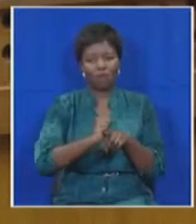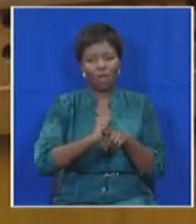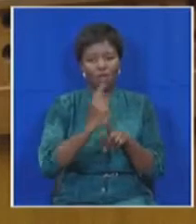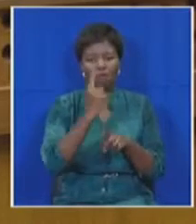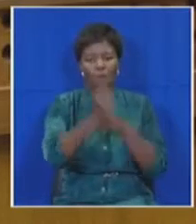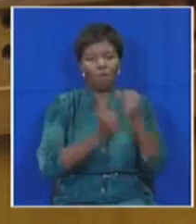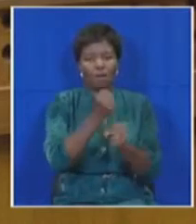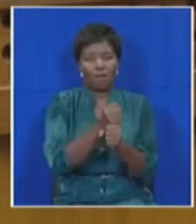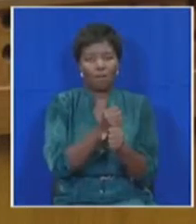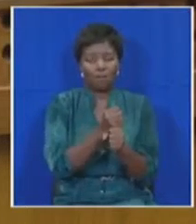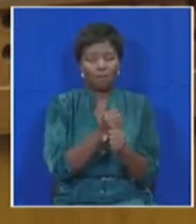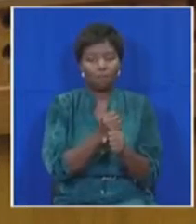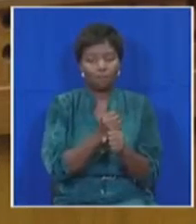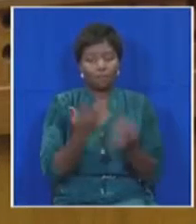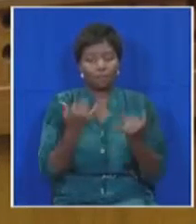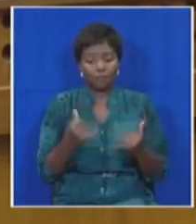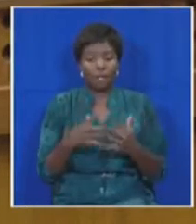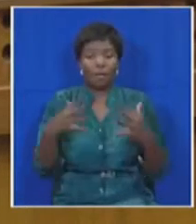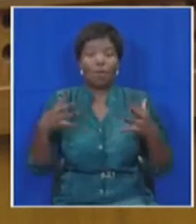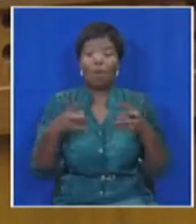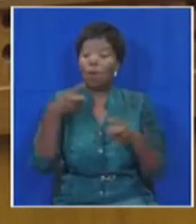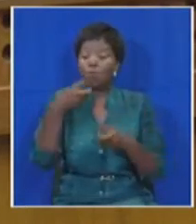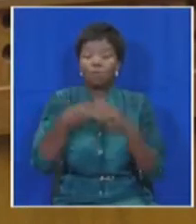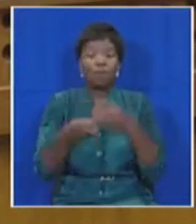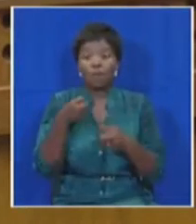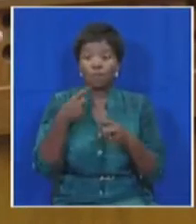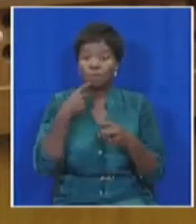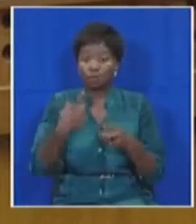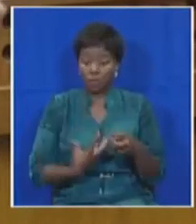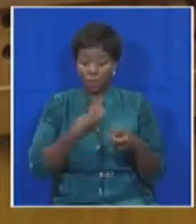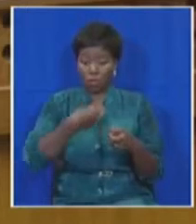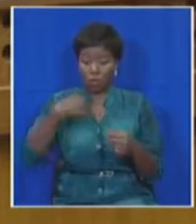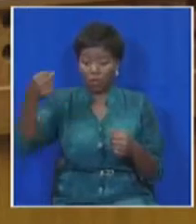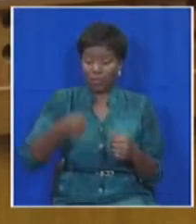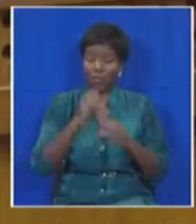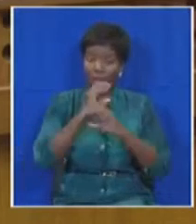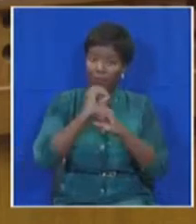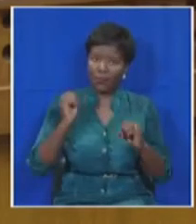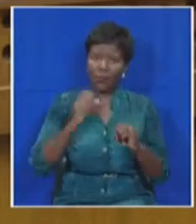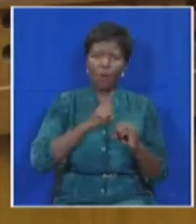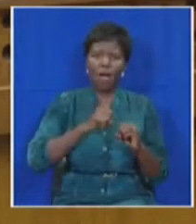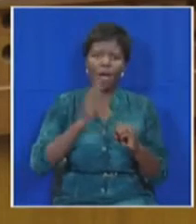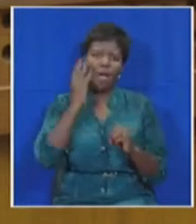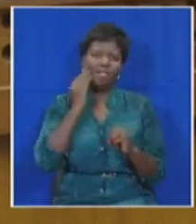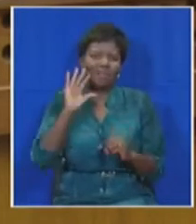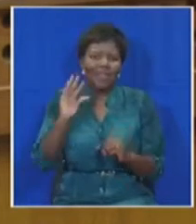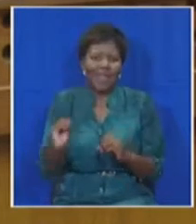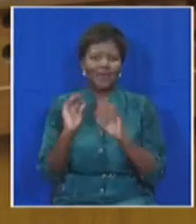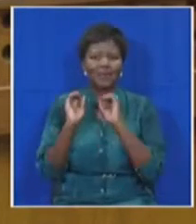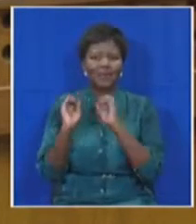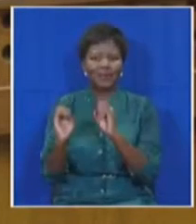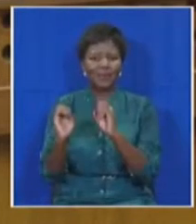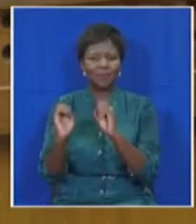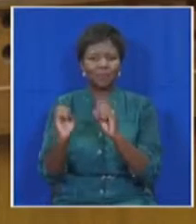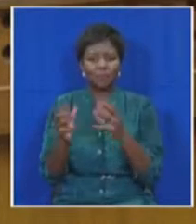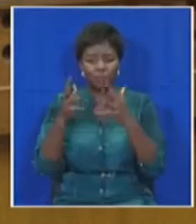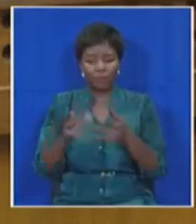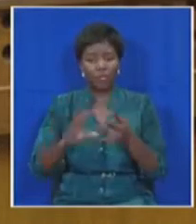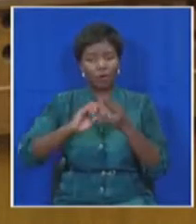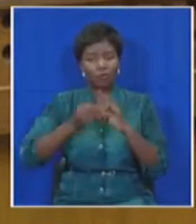One of the biggest obstacles when it comes to employing young people is the lack of experience in the workplace. So to bridge the